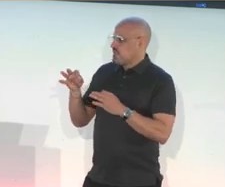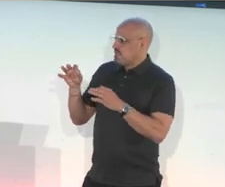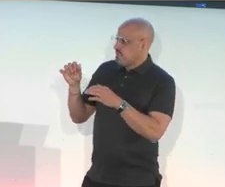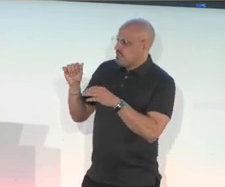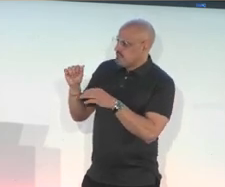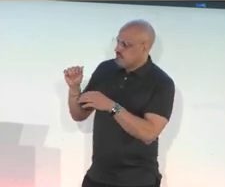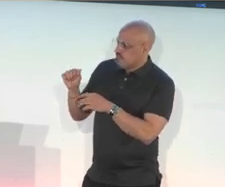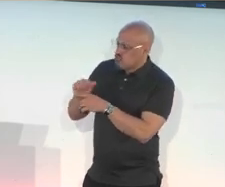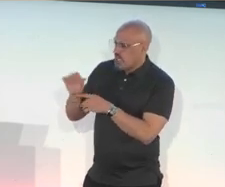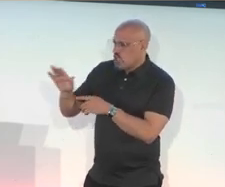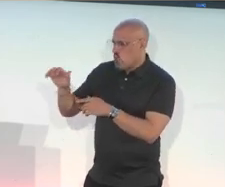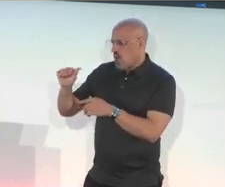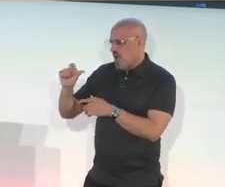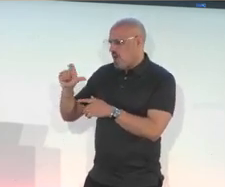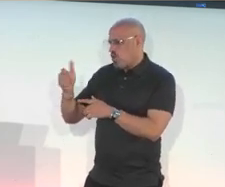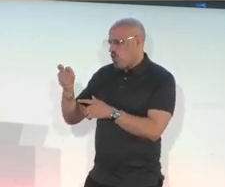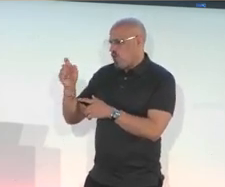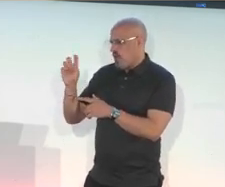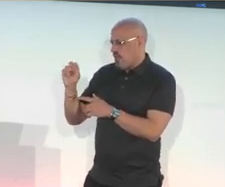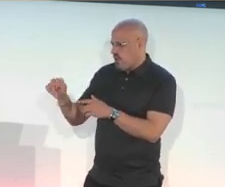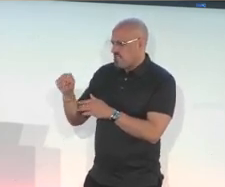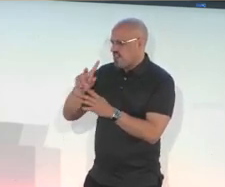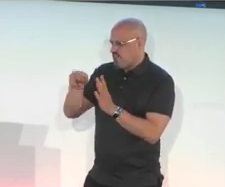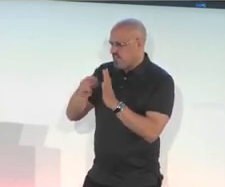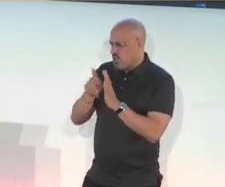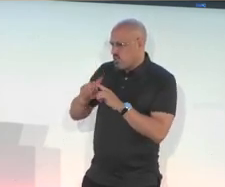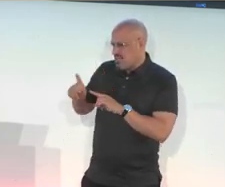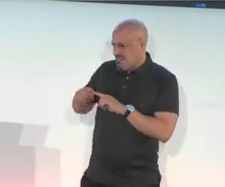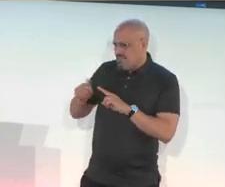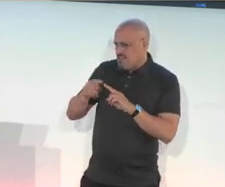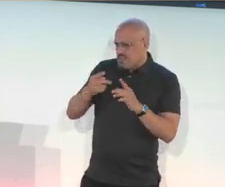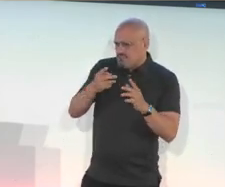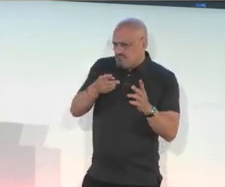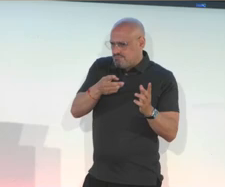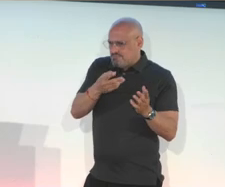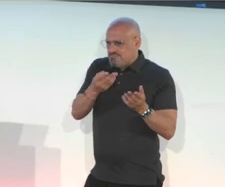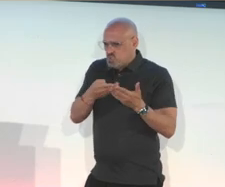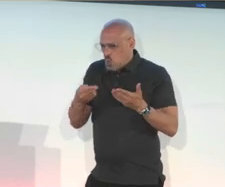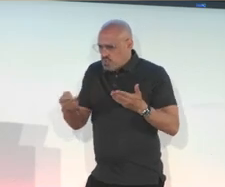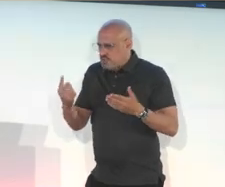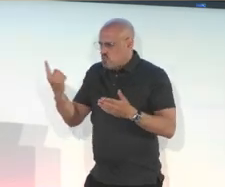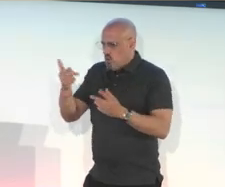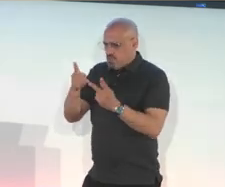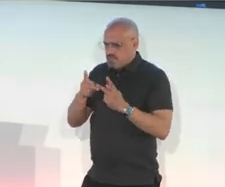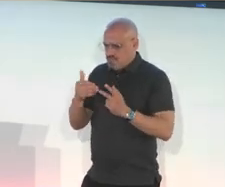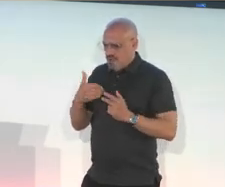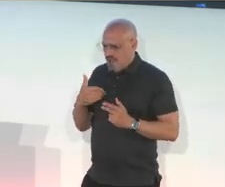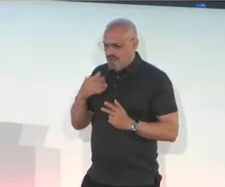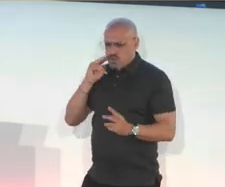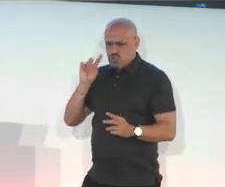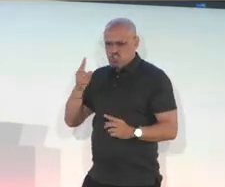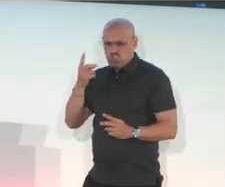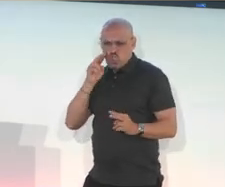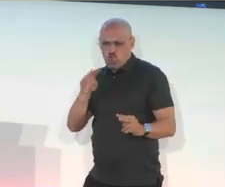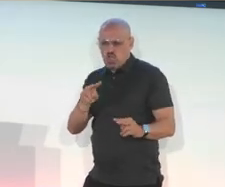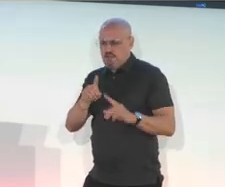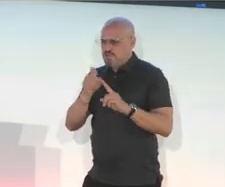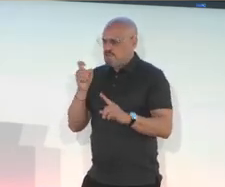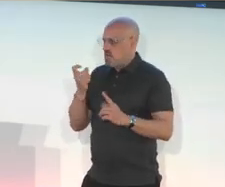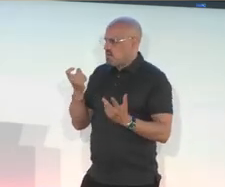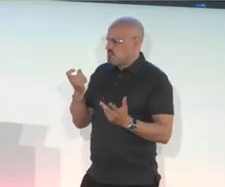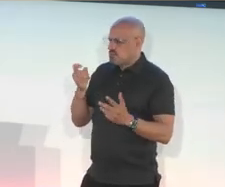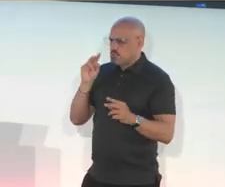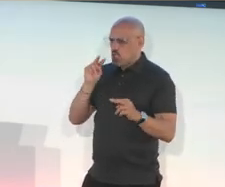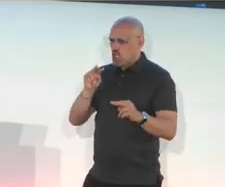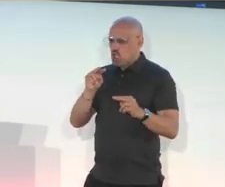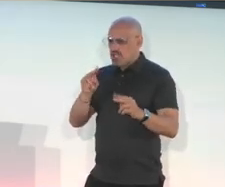your algorithm on videos from different angles, if you just have one position, if you're just looking at it from